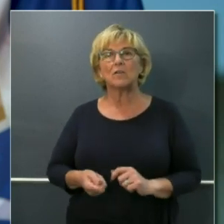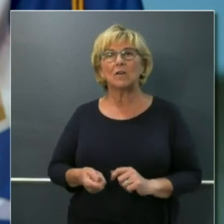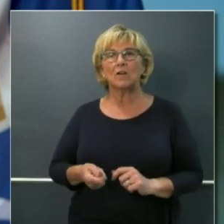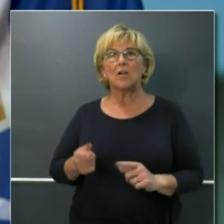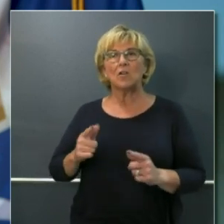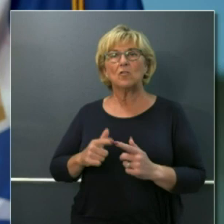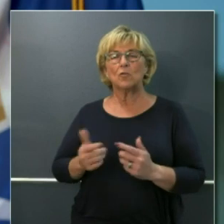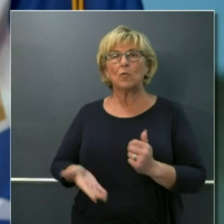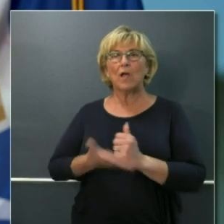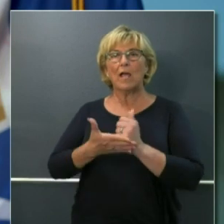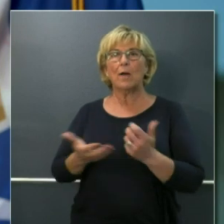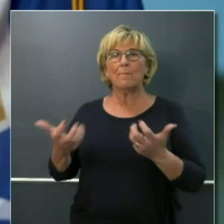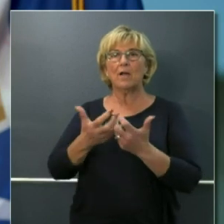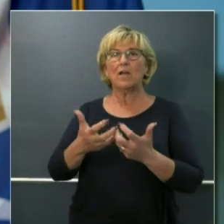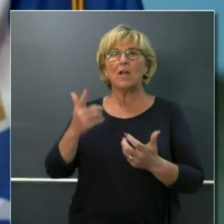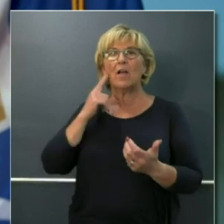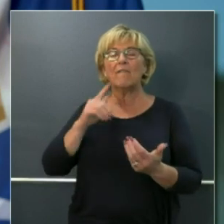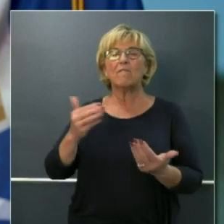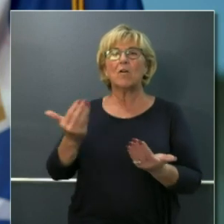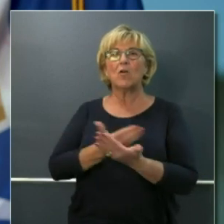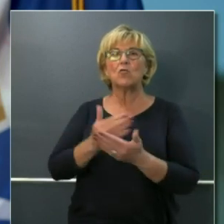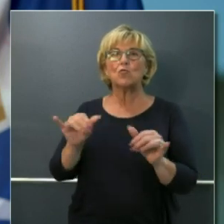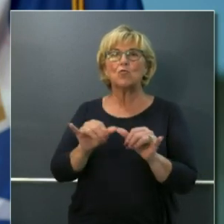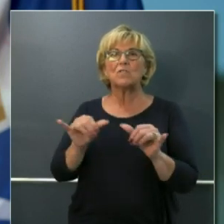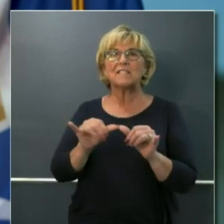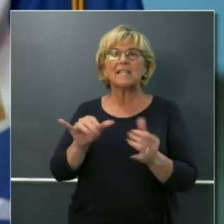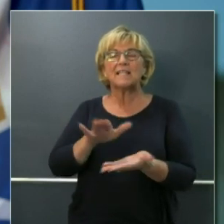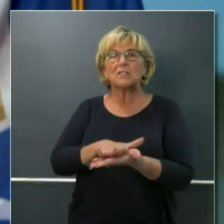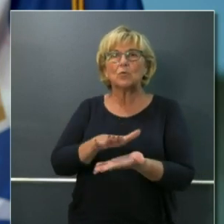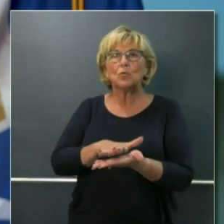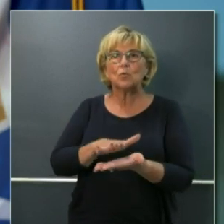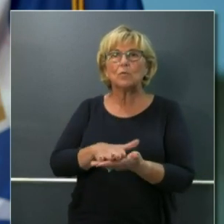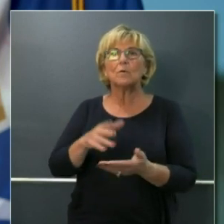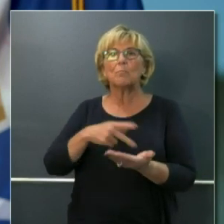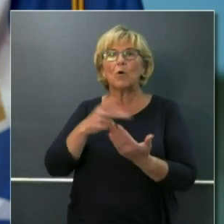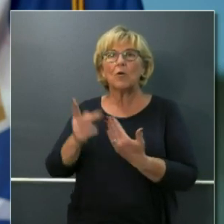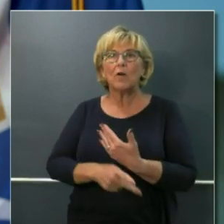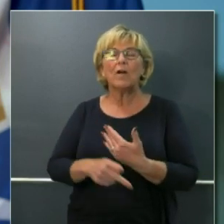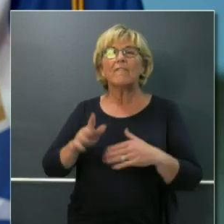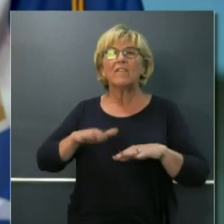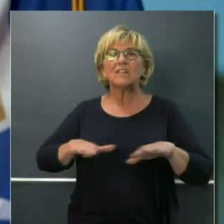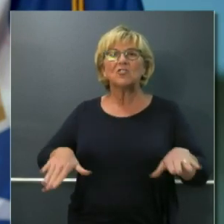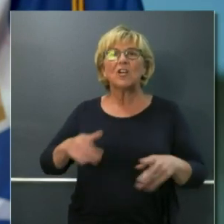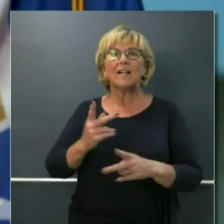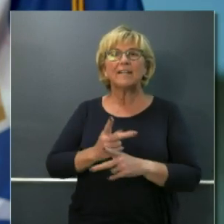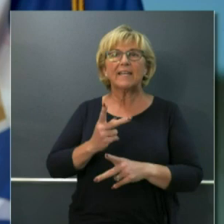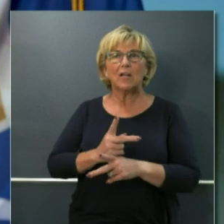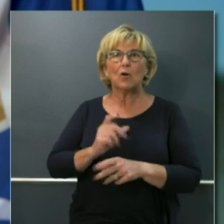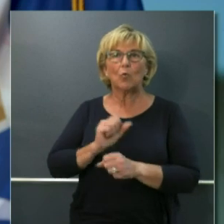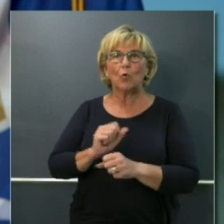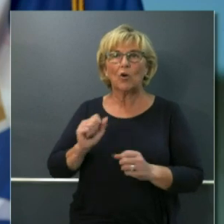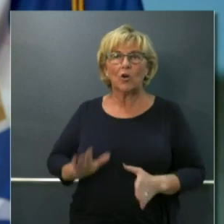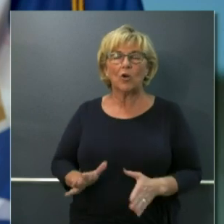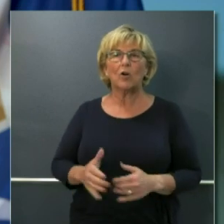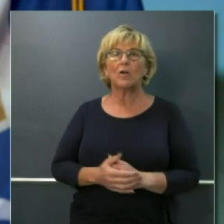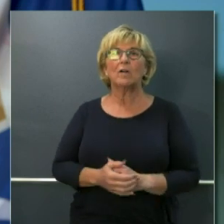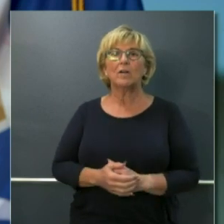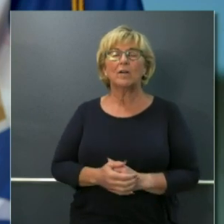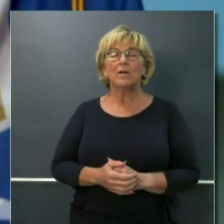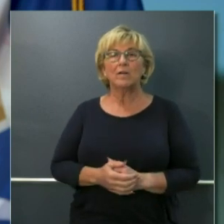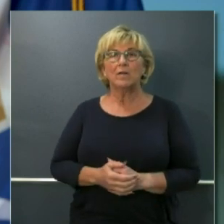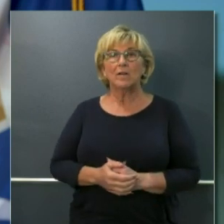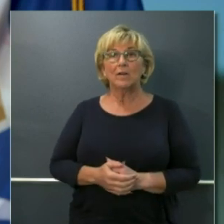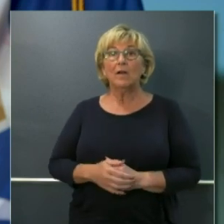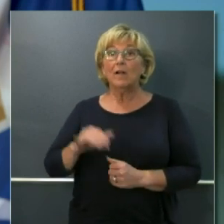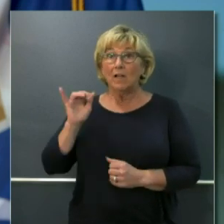to accommodate for new size cohorts based upon our guidance for child care workers and for their children.